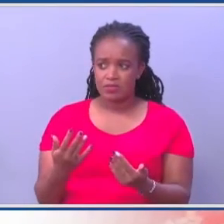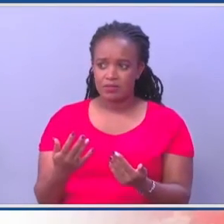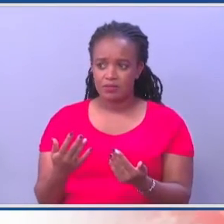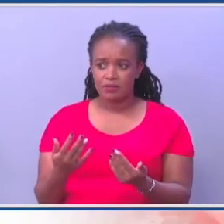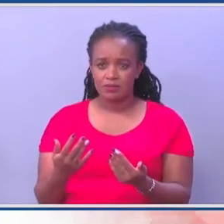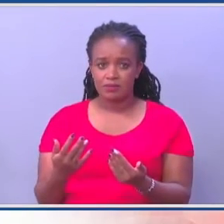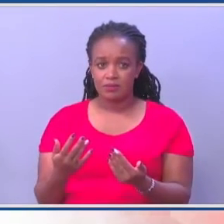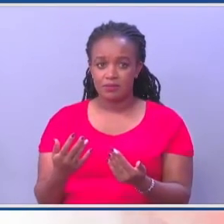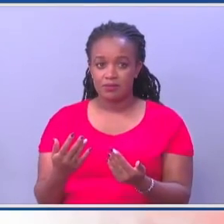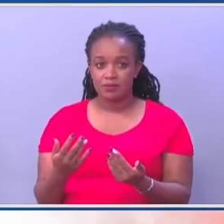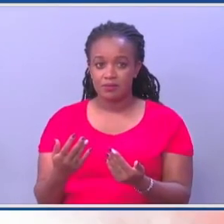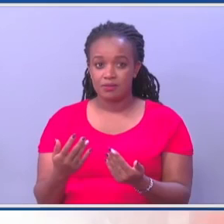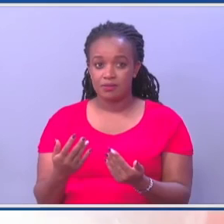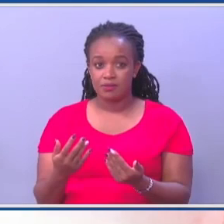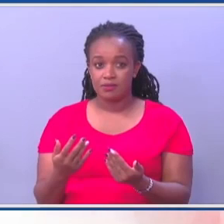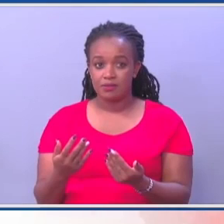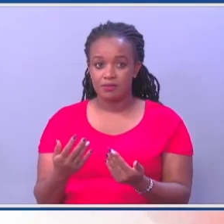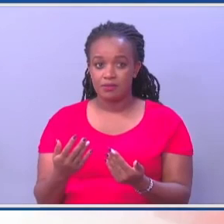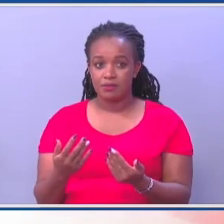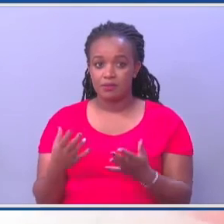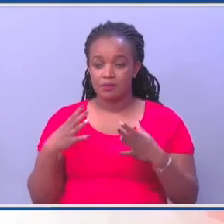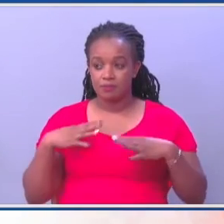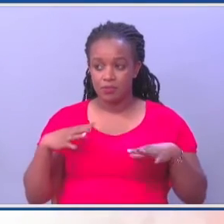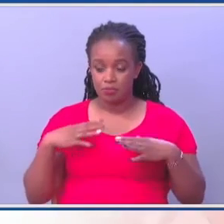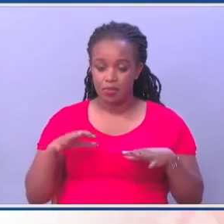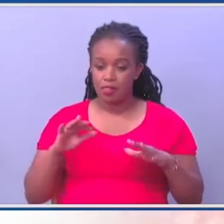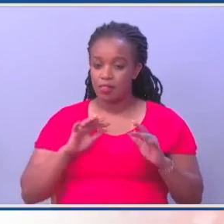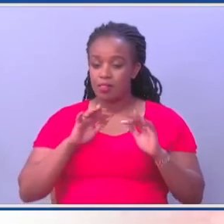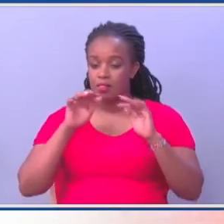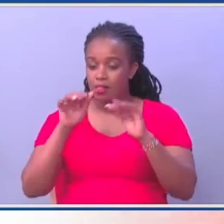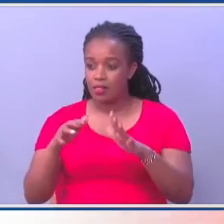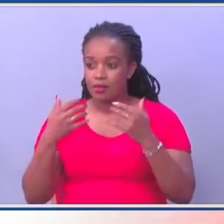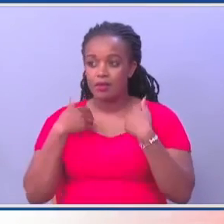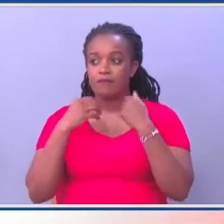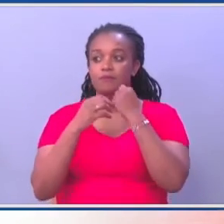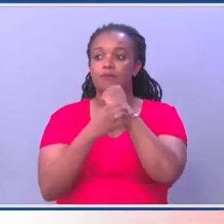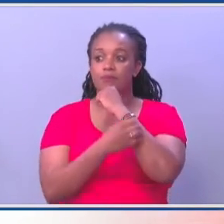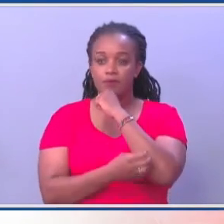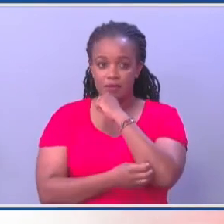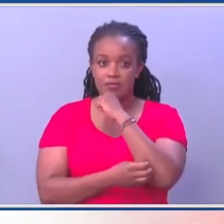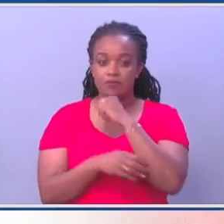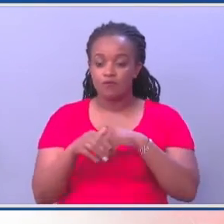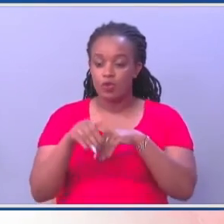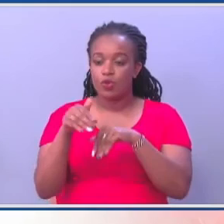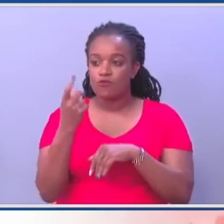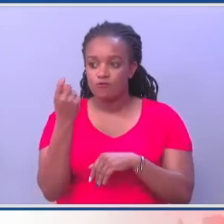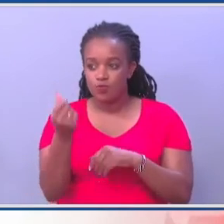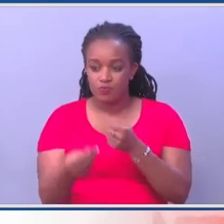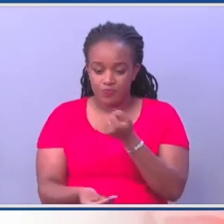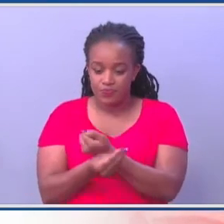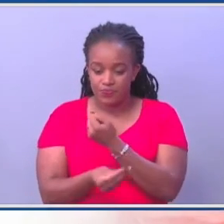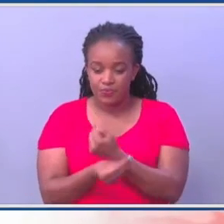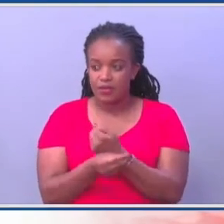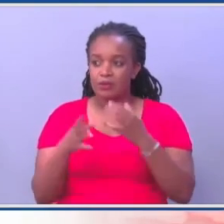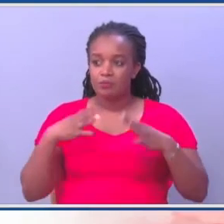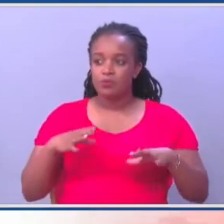in Western. Where people come to capitalize on our poverty by throwing a few coins here and there for people to